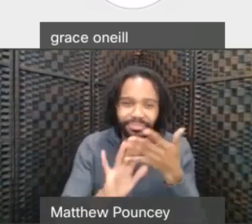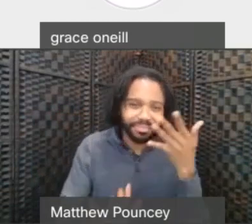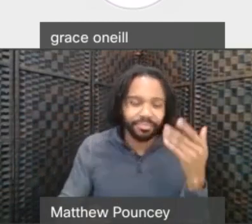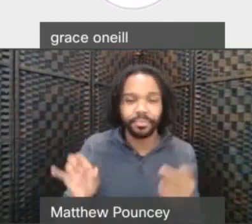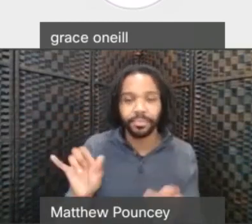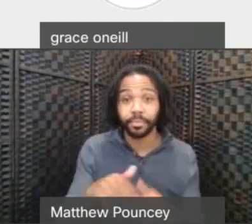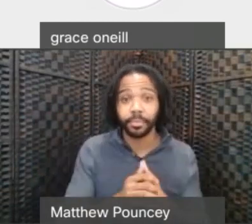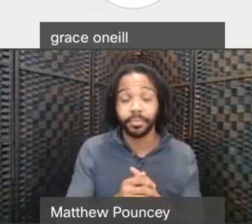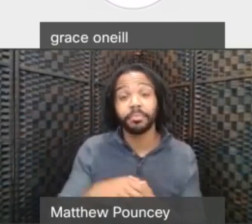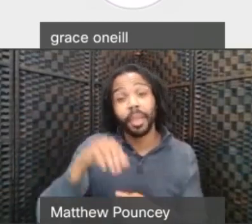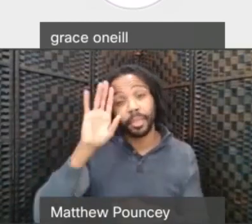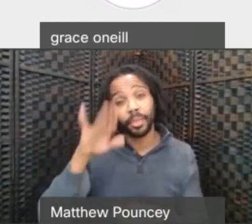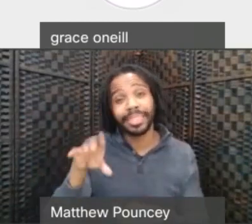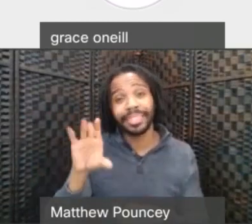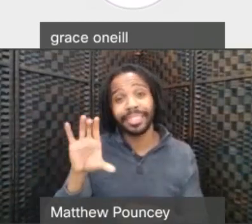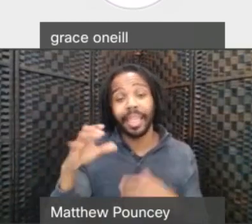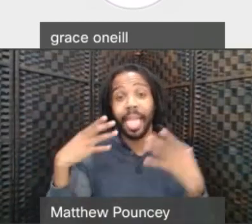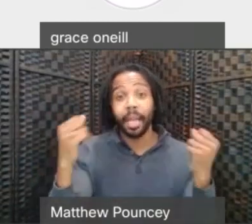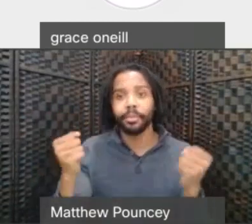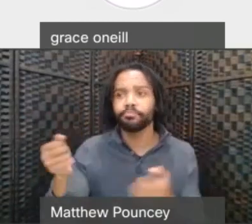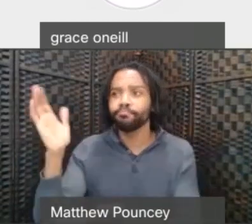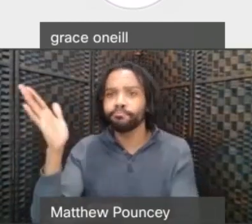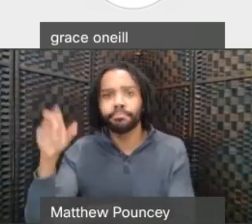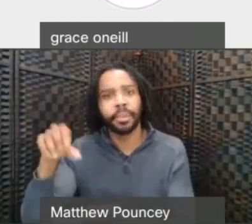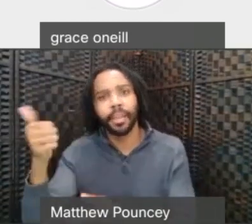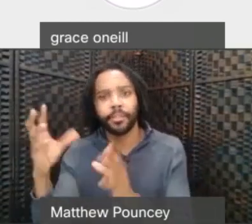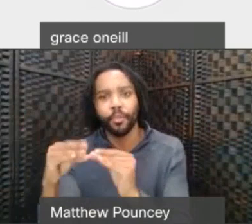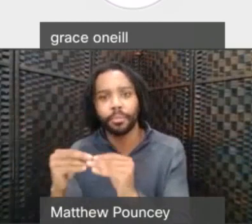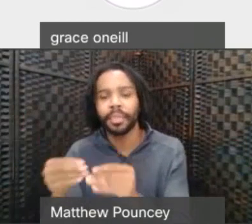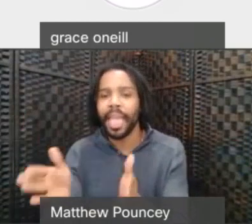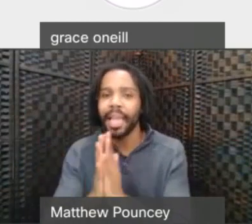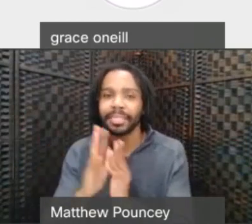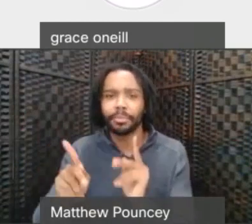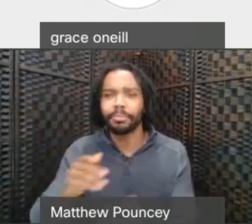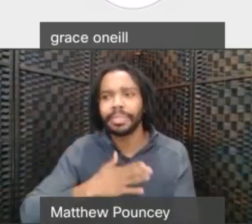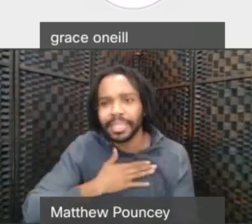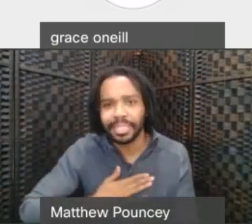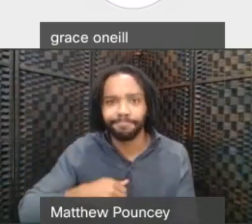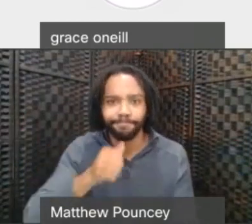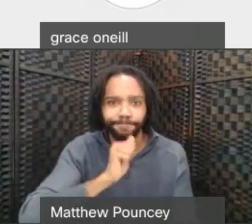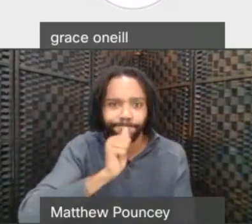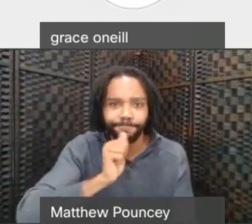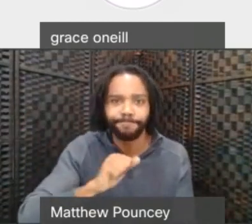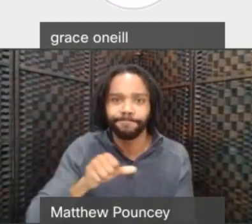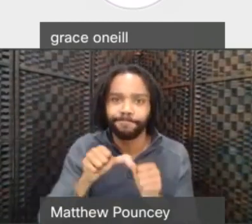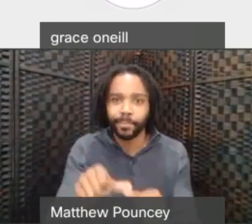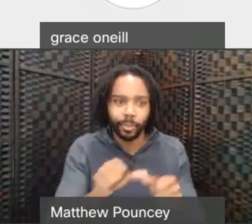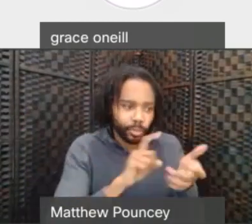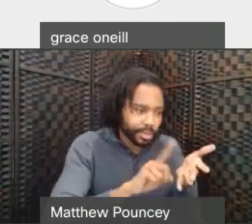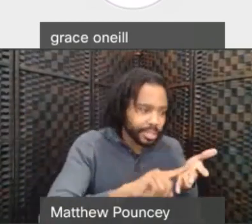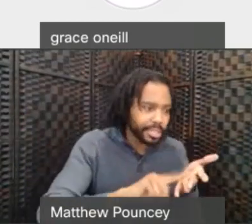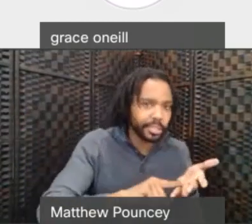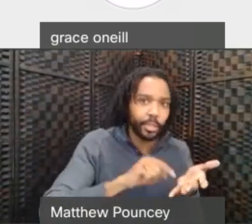when DC Health was presenting in another forum, they just asked that people please be patient as they continue to get